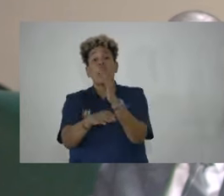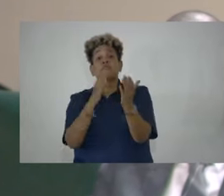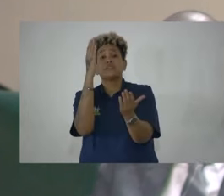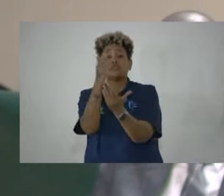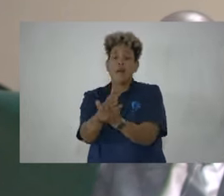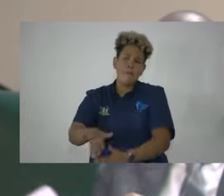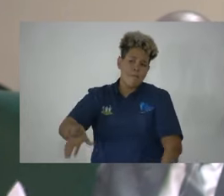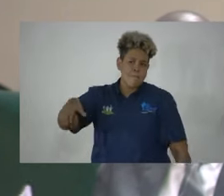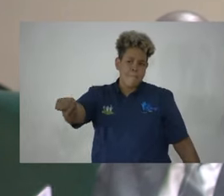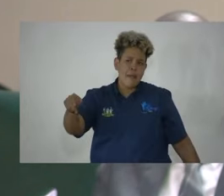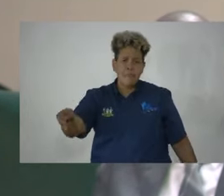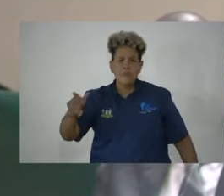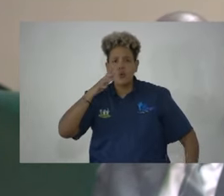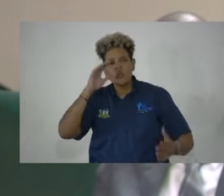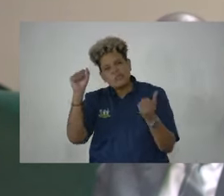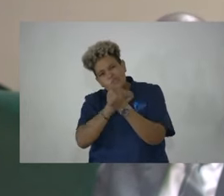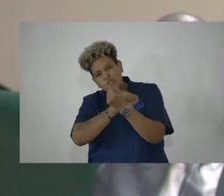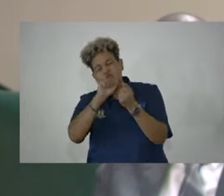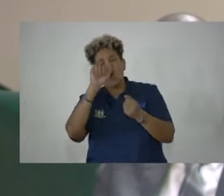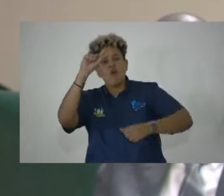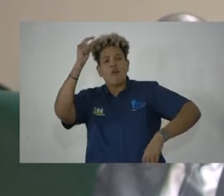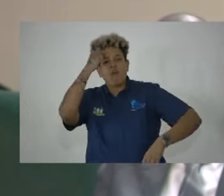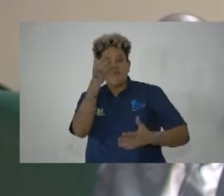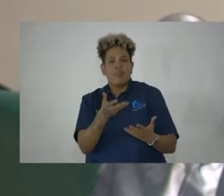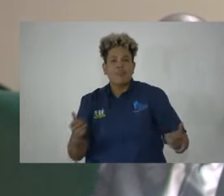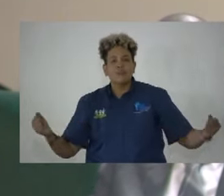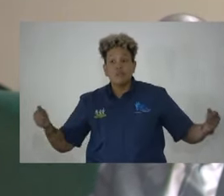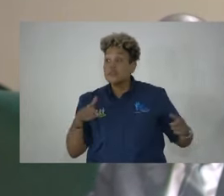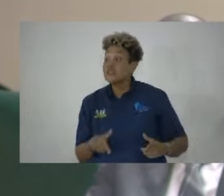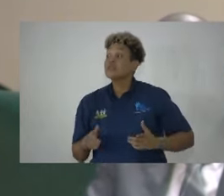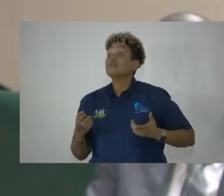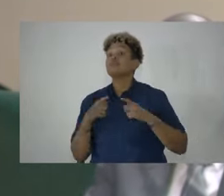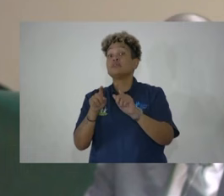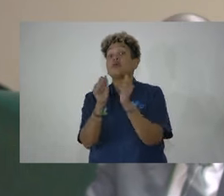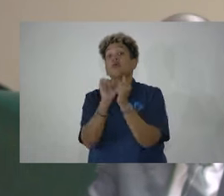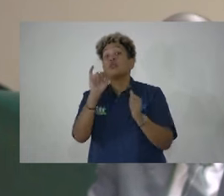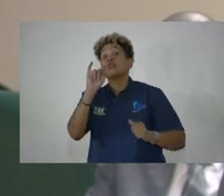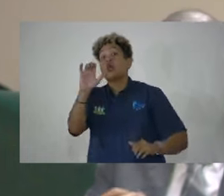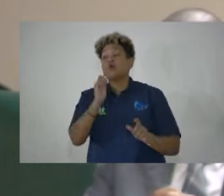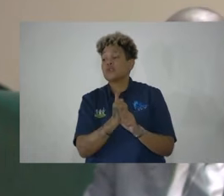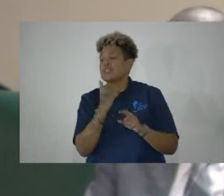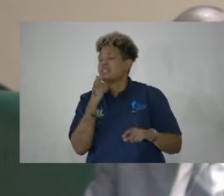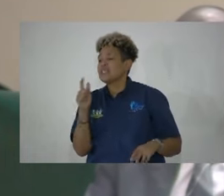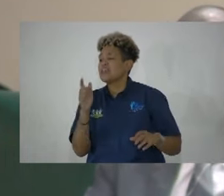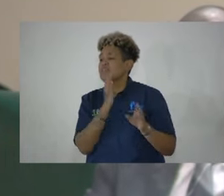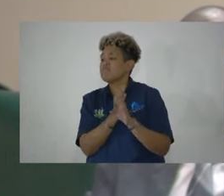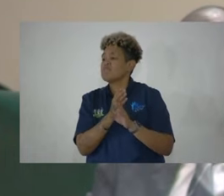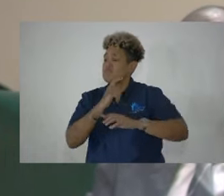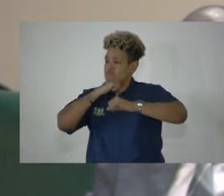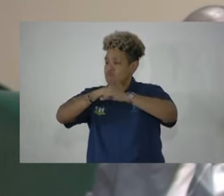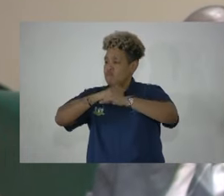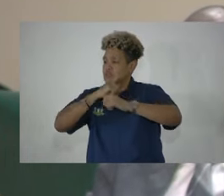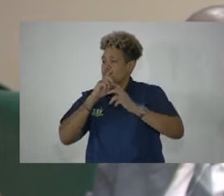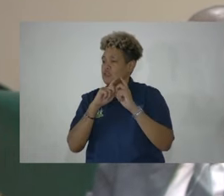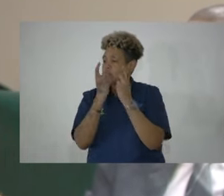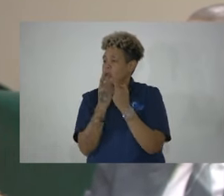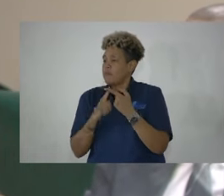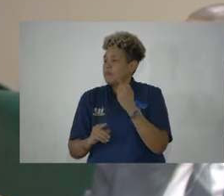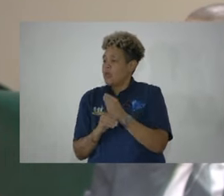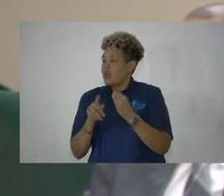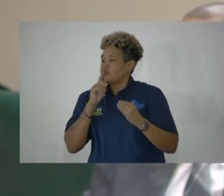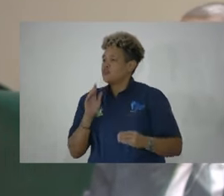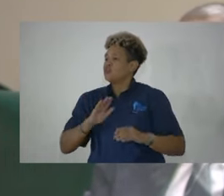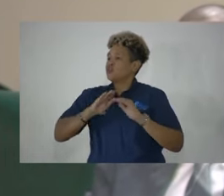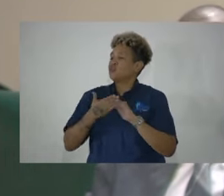who deliberately vandalize government's property. This is in conjunction with the JUTC's Franchise Protection Department and the